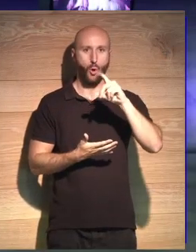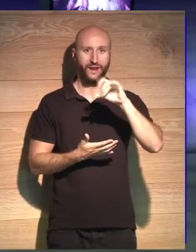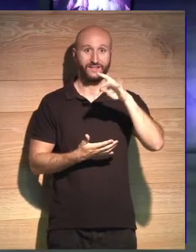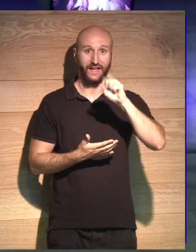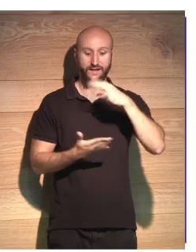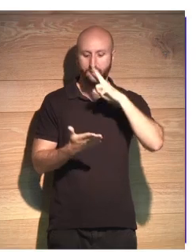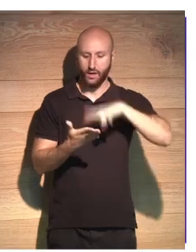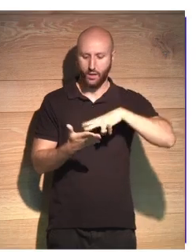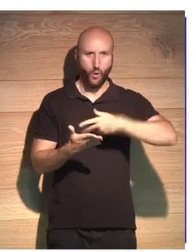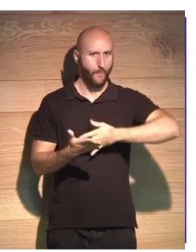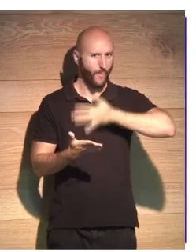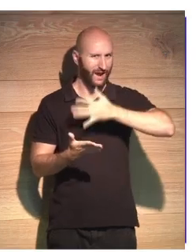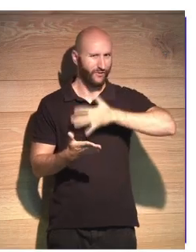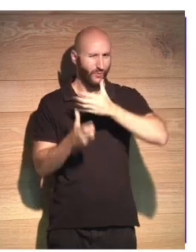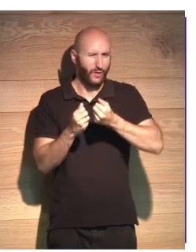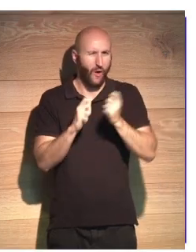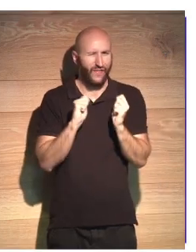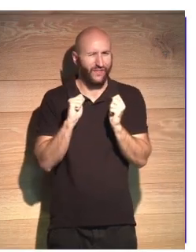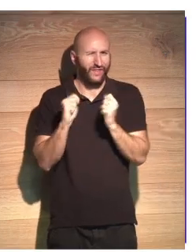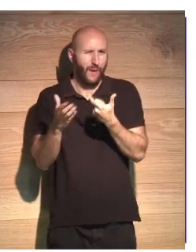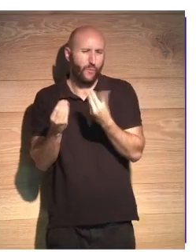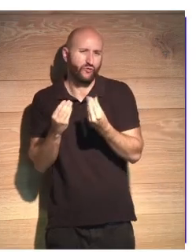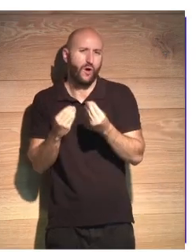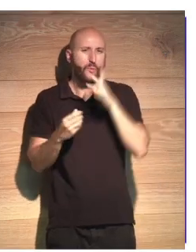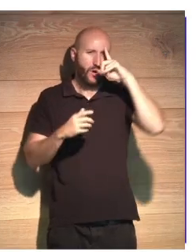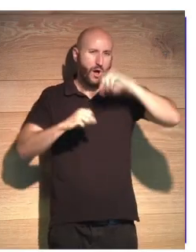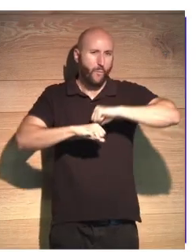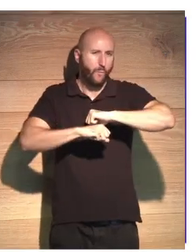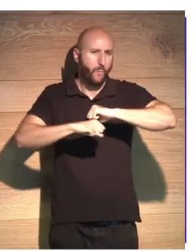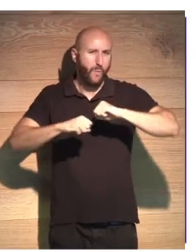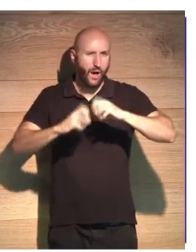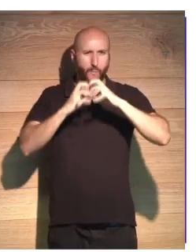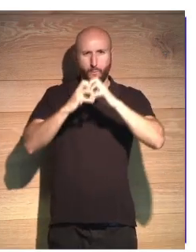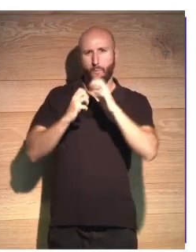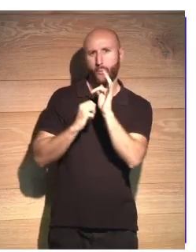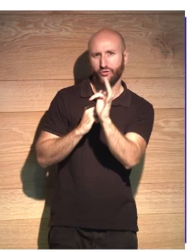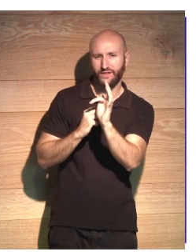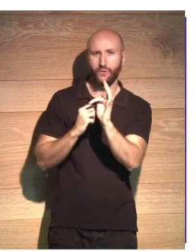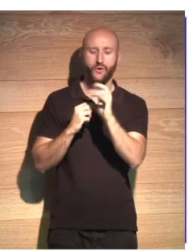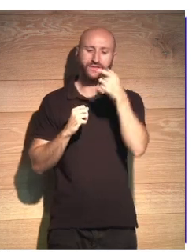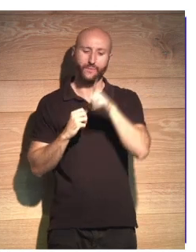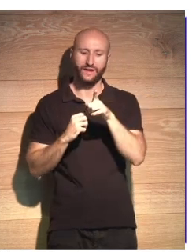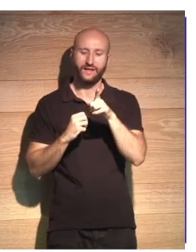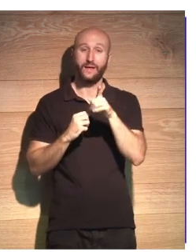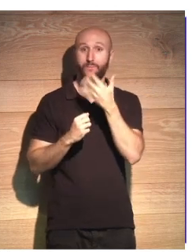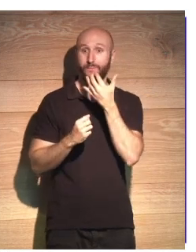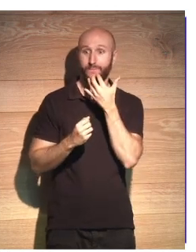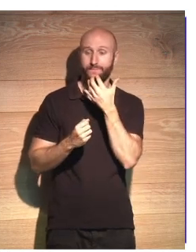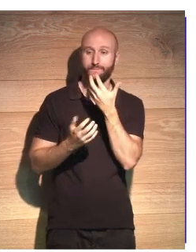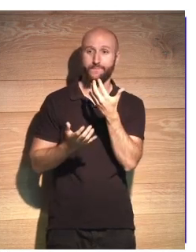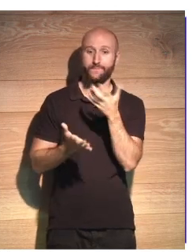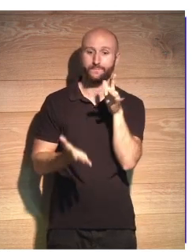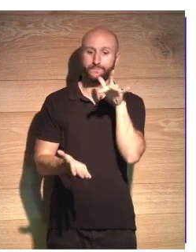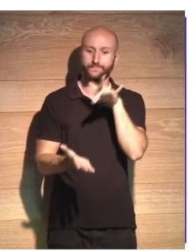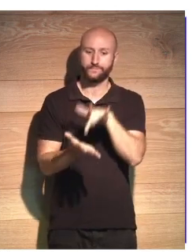visit Cosmopolitan, they tell me that video games are just excellent. They make you more alert.